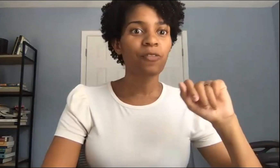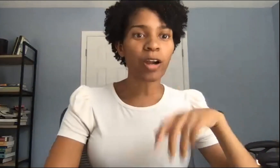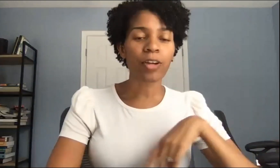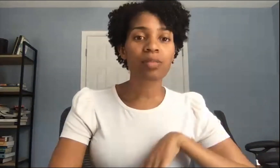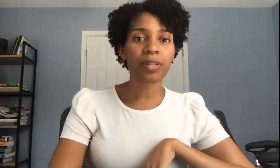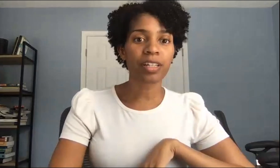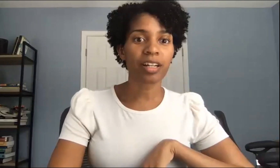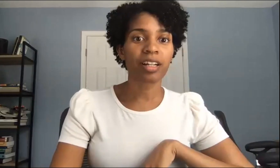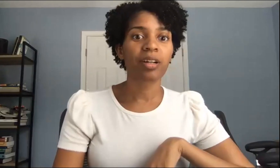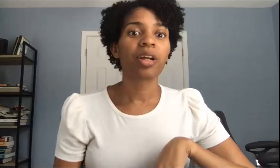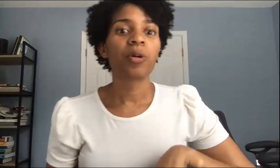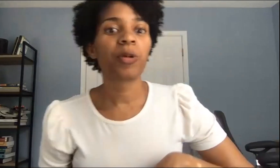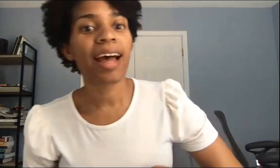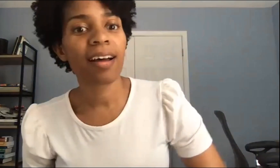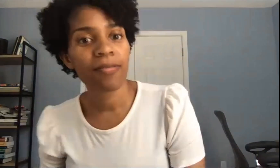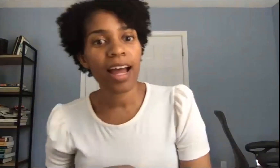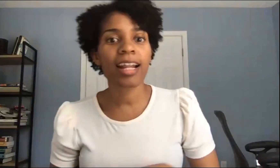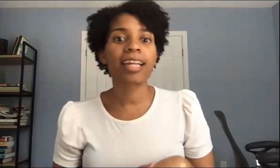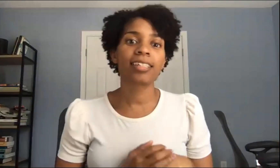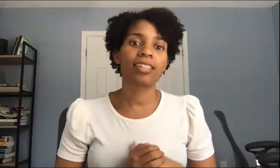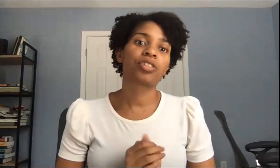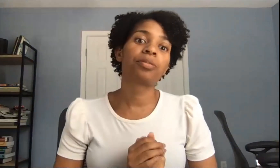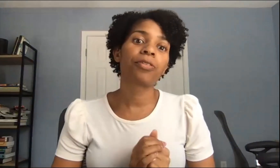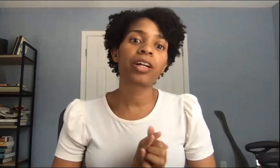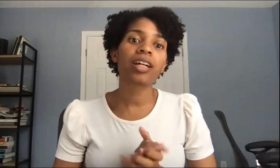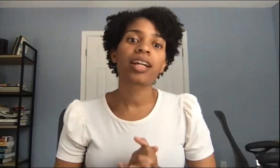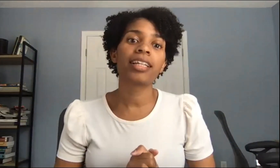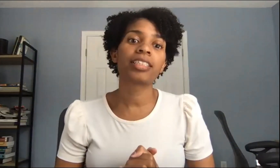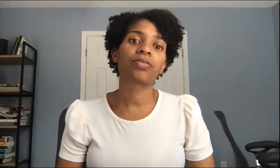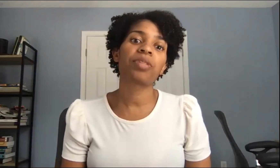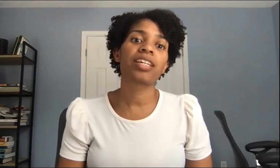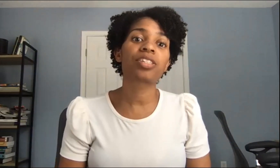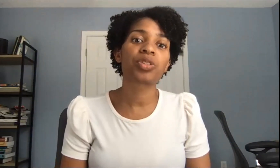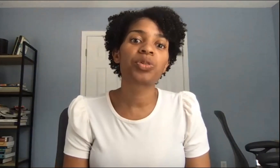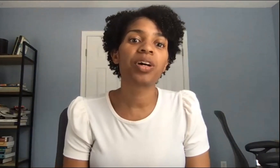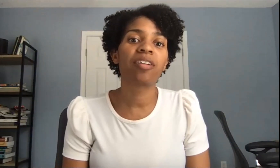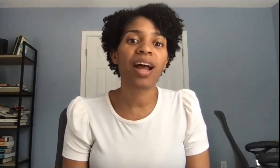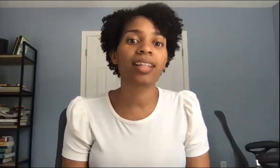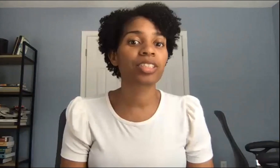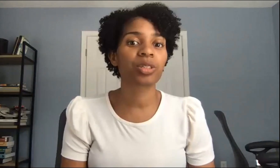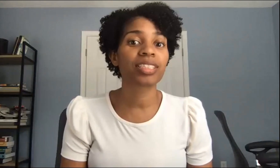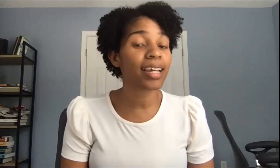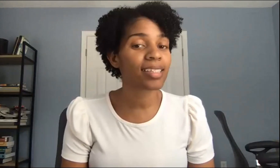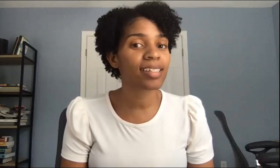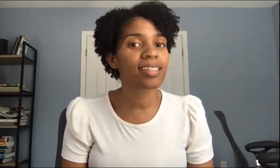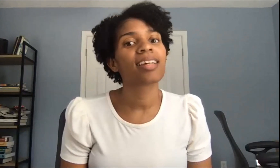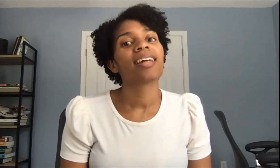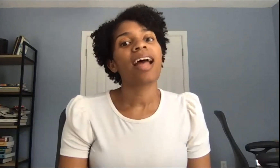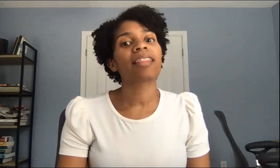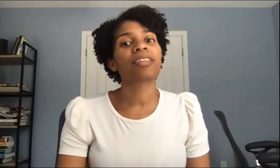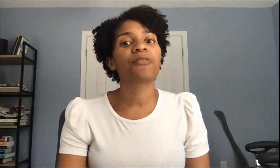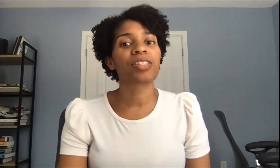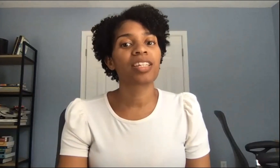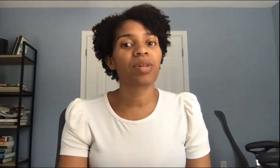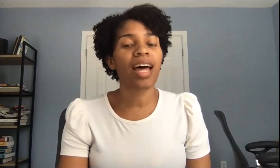Okay, so for our first speaker, we have Adais Gubufor, and she is from the Institute of Biological Sciences